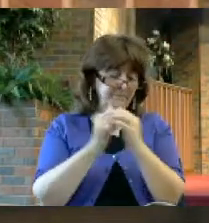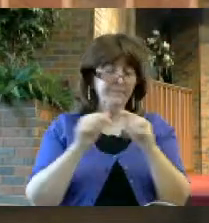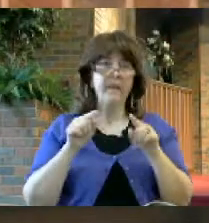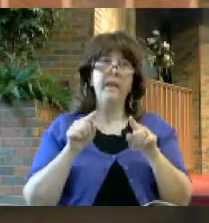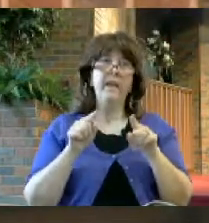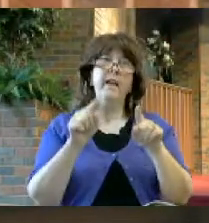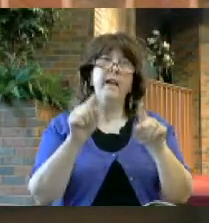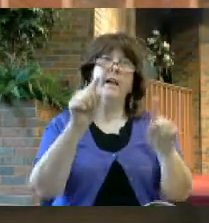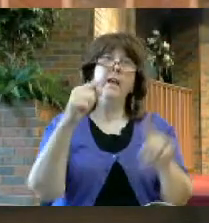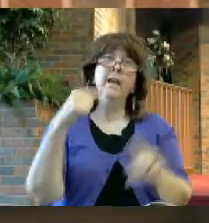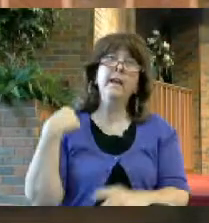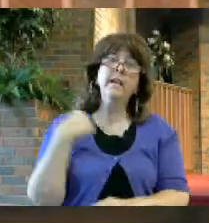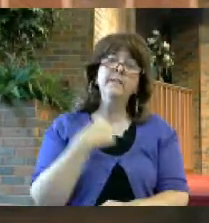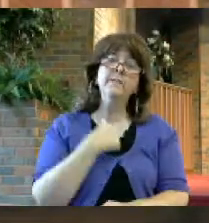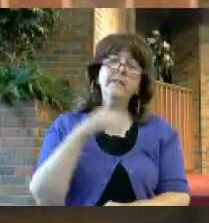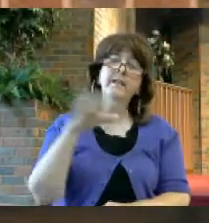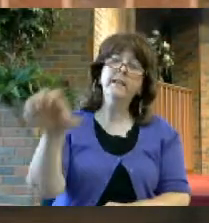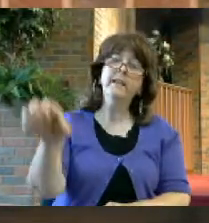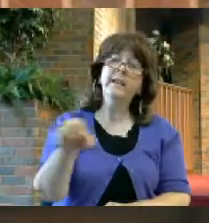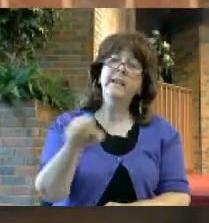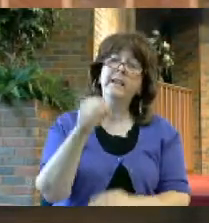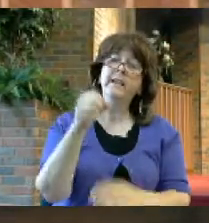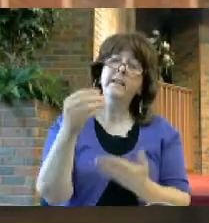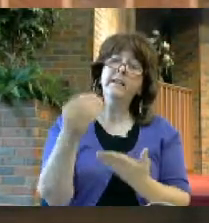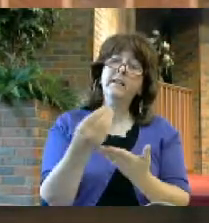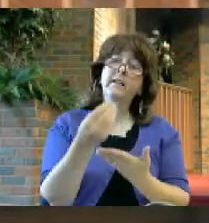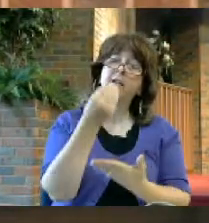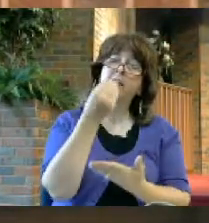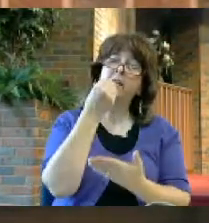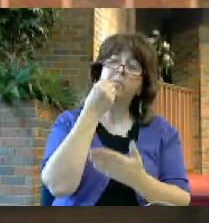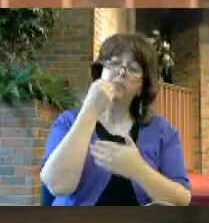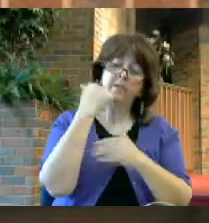worship as we eat the